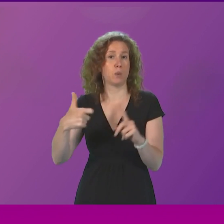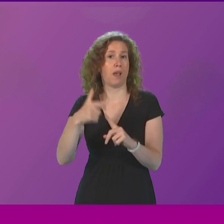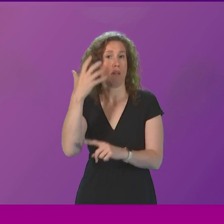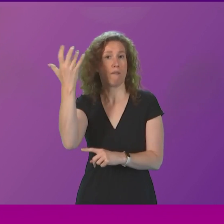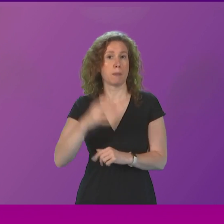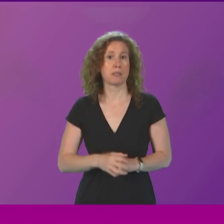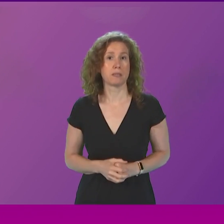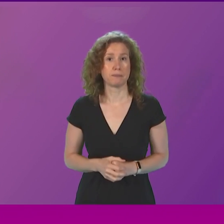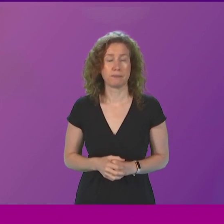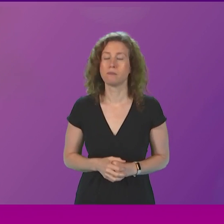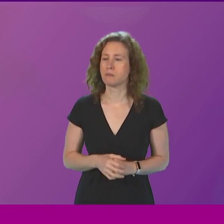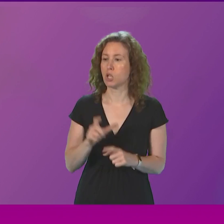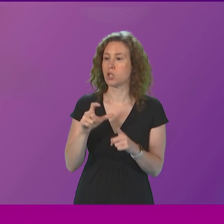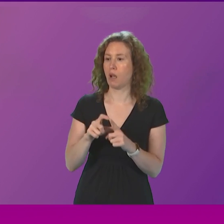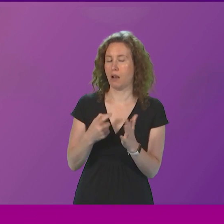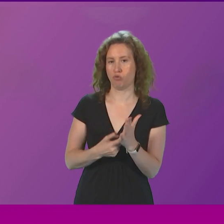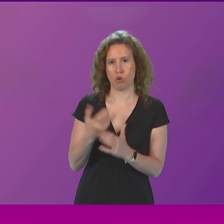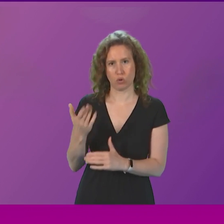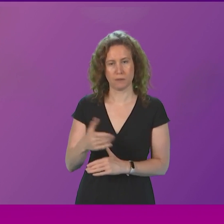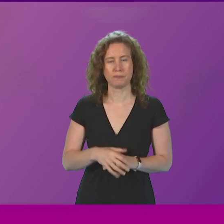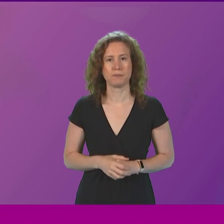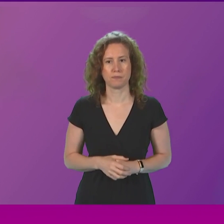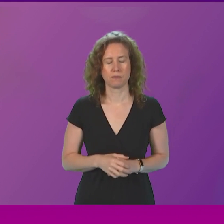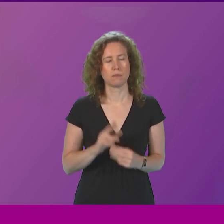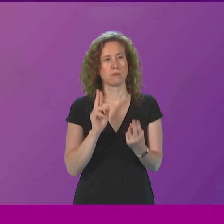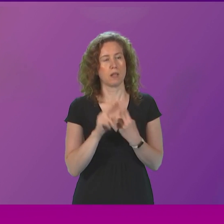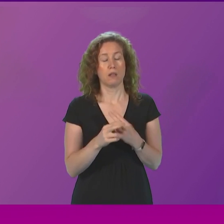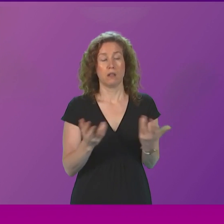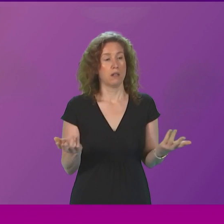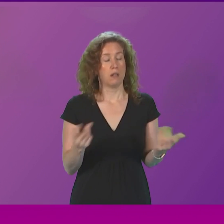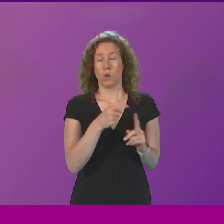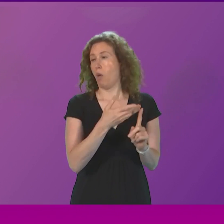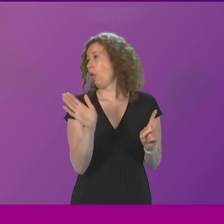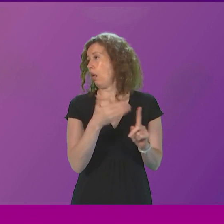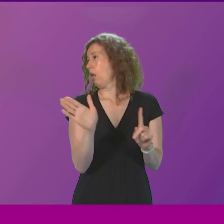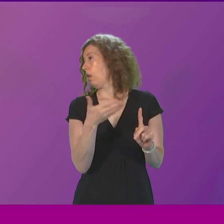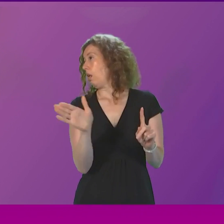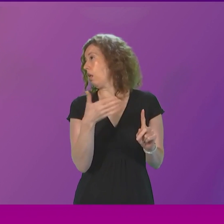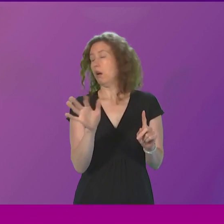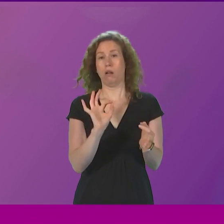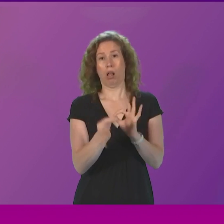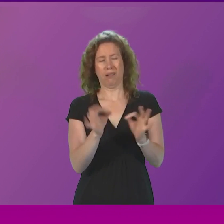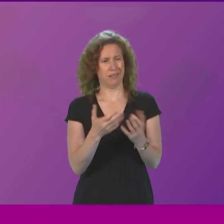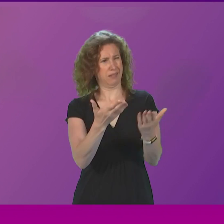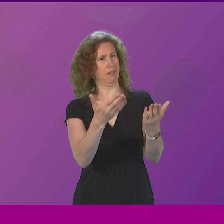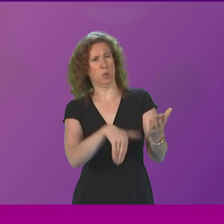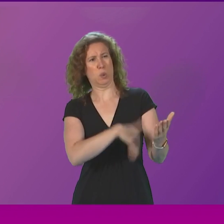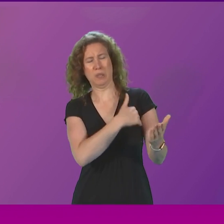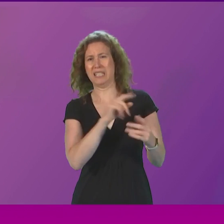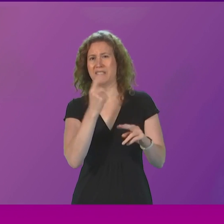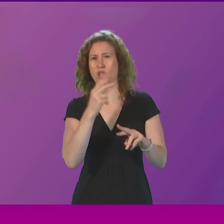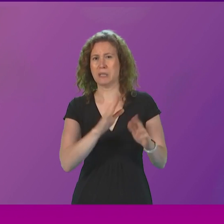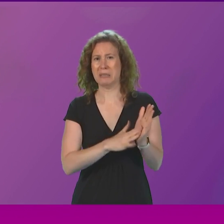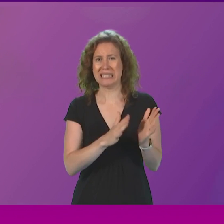governments. Douglas Ross. It's all just deflection and spin from this useless First Minister.